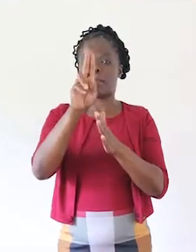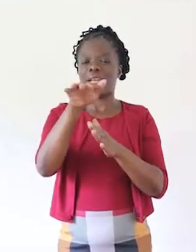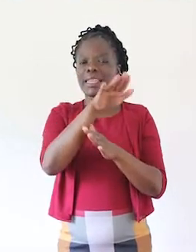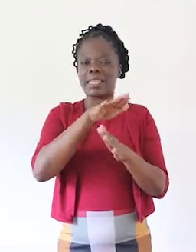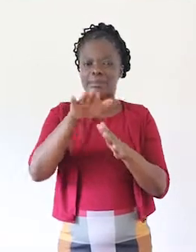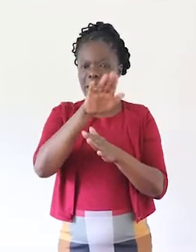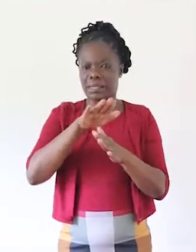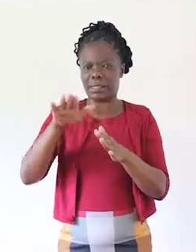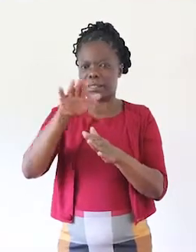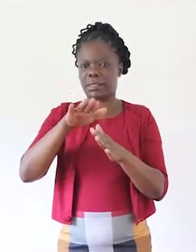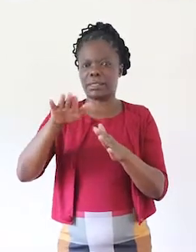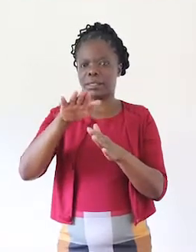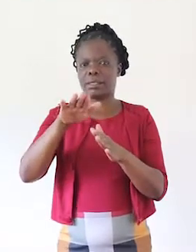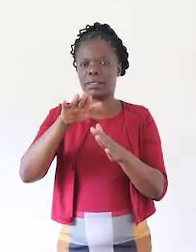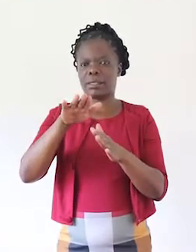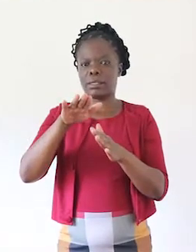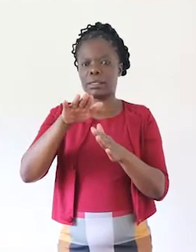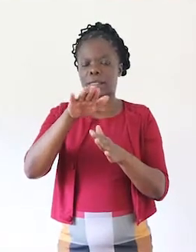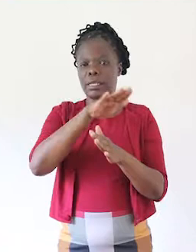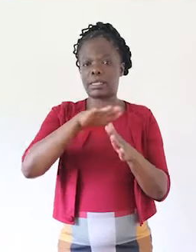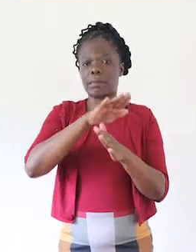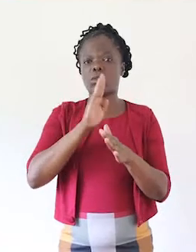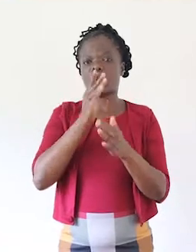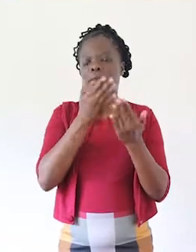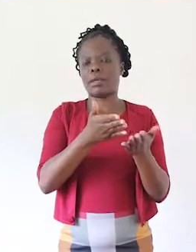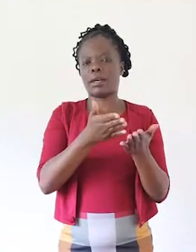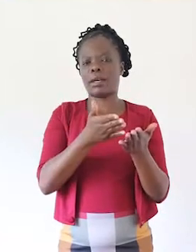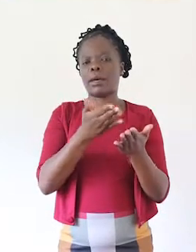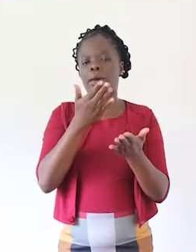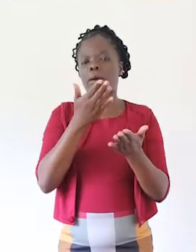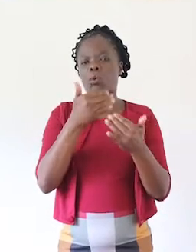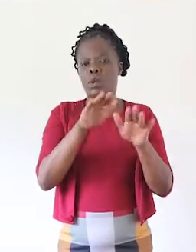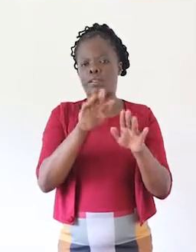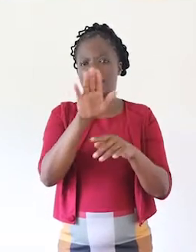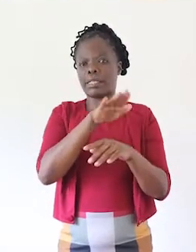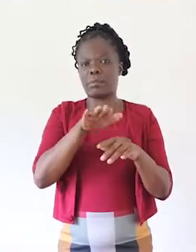up, the space here, look, the space will be here. There